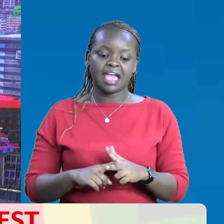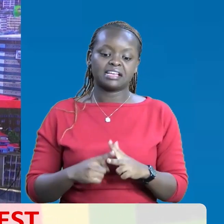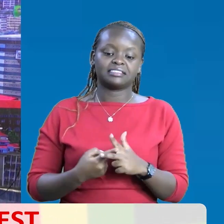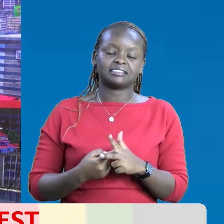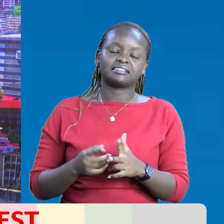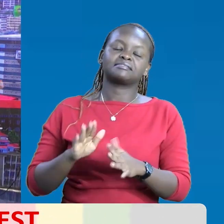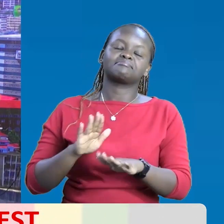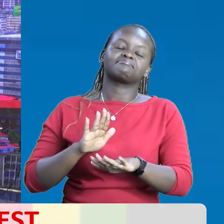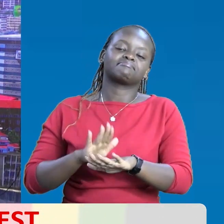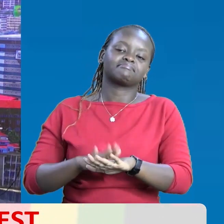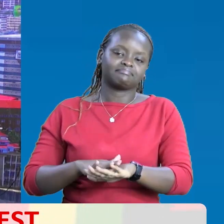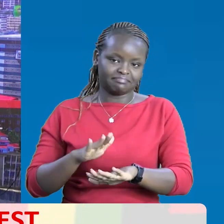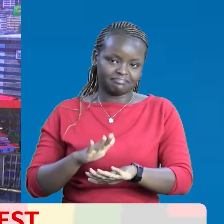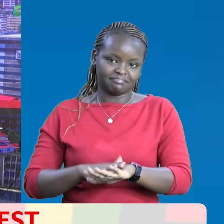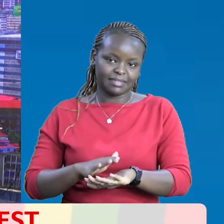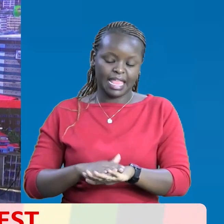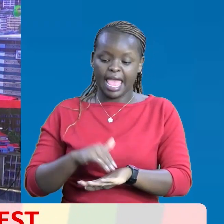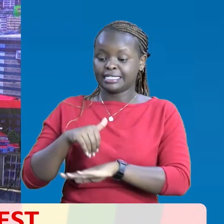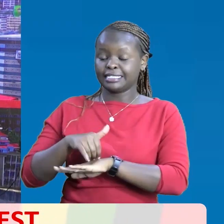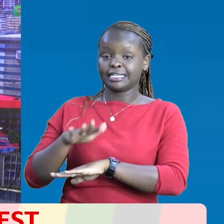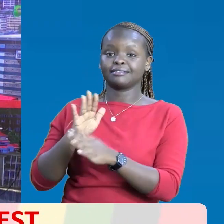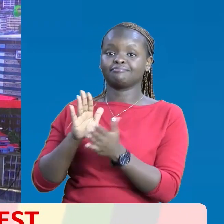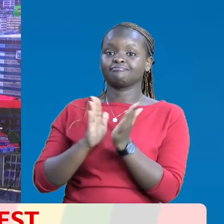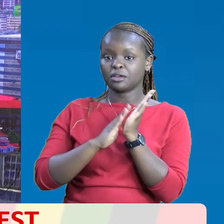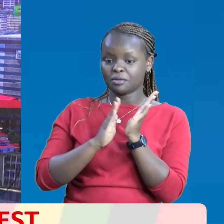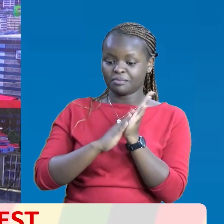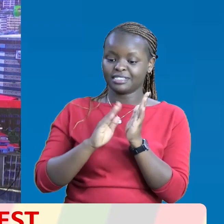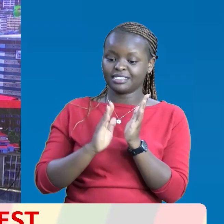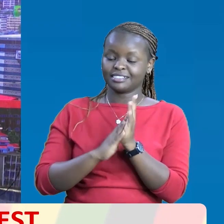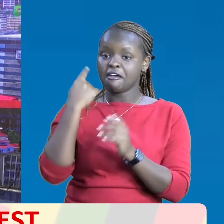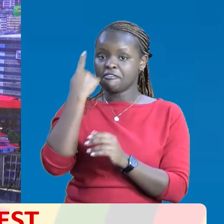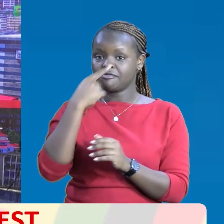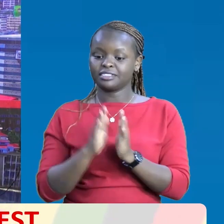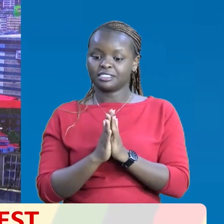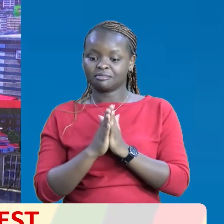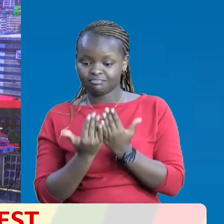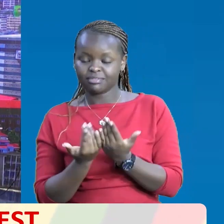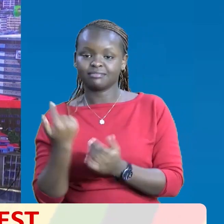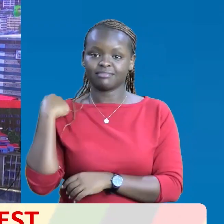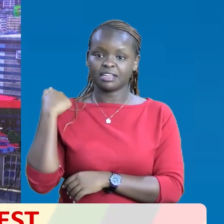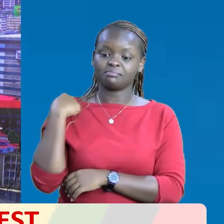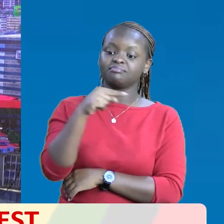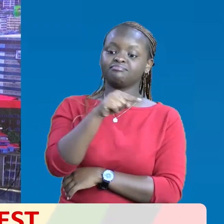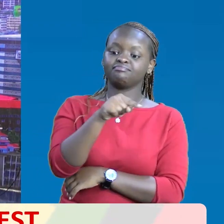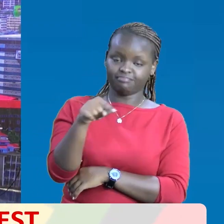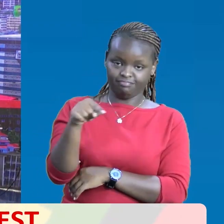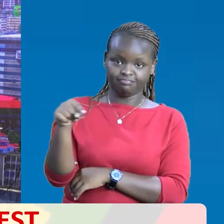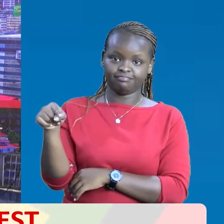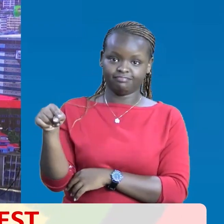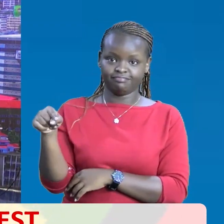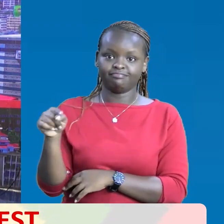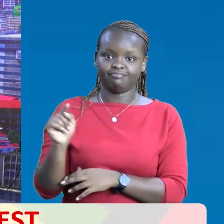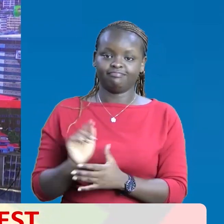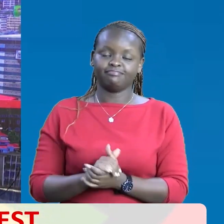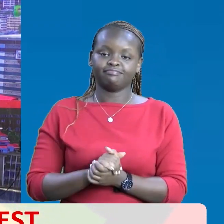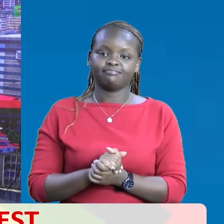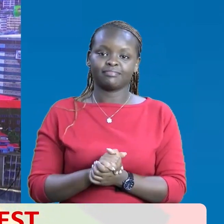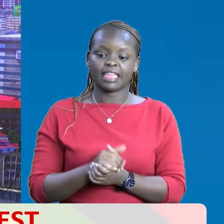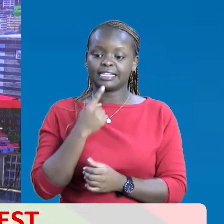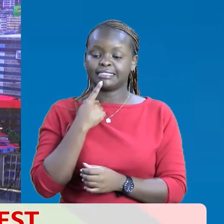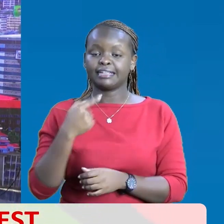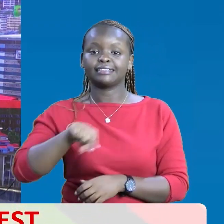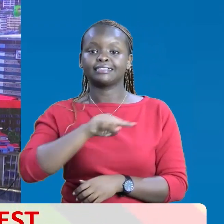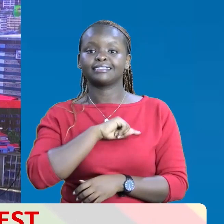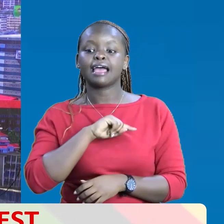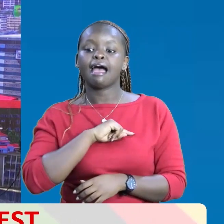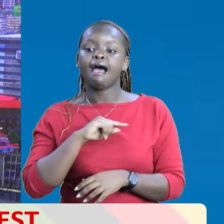groove. So tell us, send a comment. You can find us on Facebook. We have a number 0111980384 on the screen. Tuambie